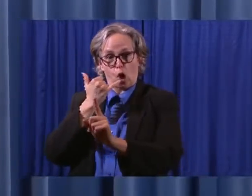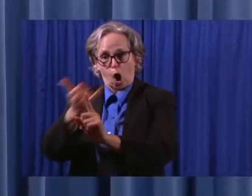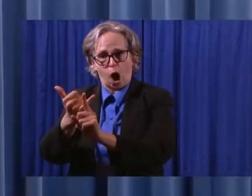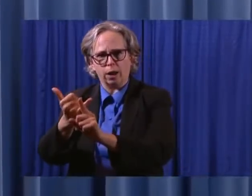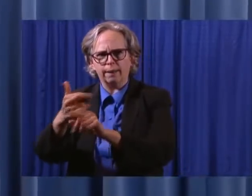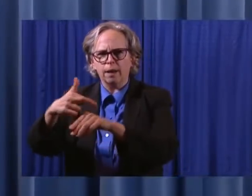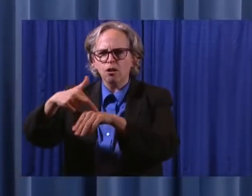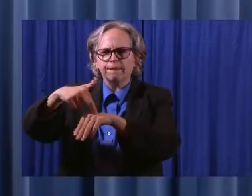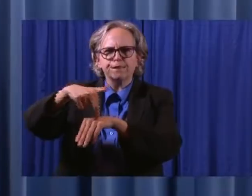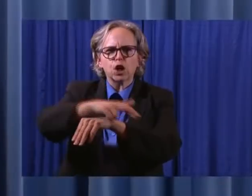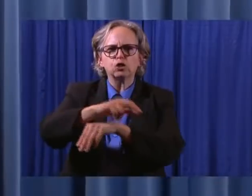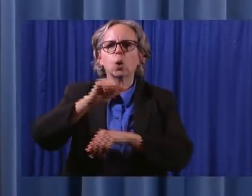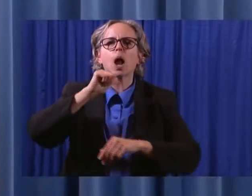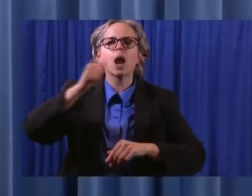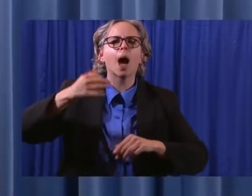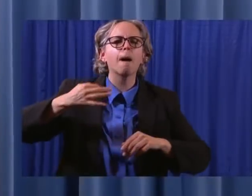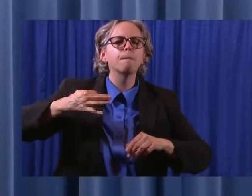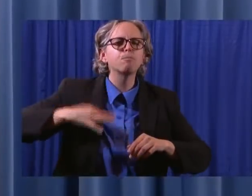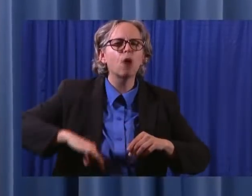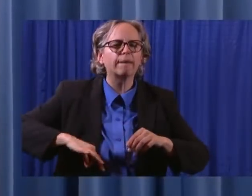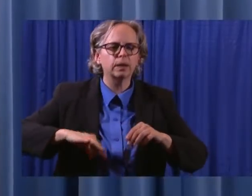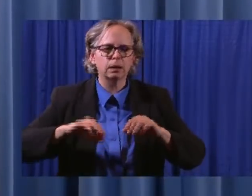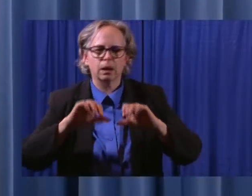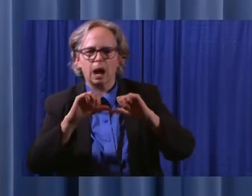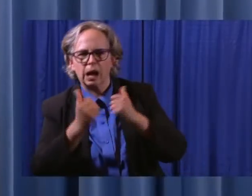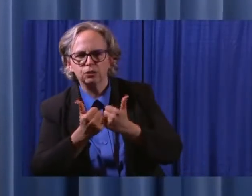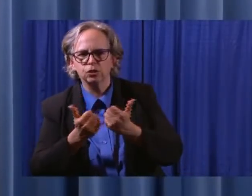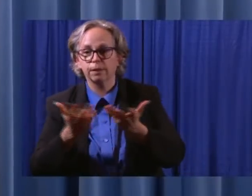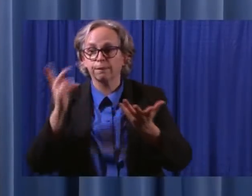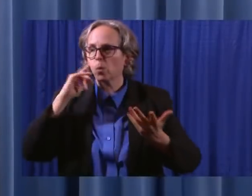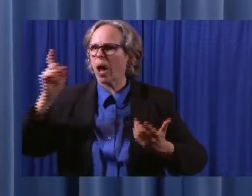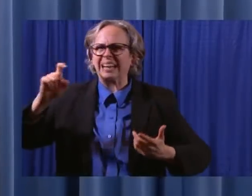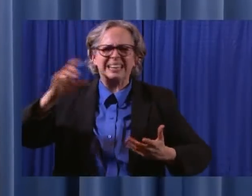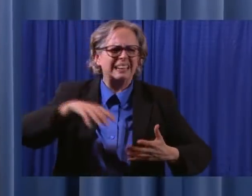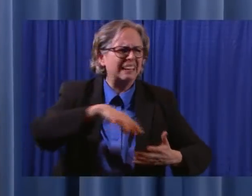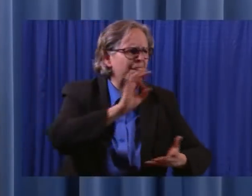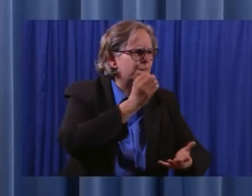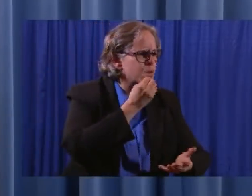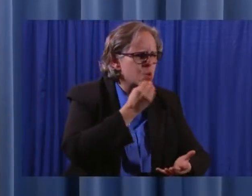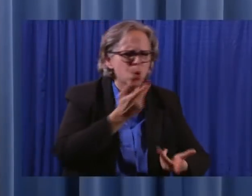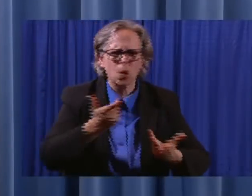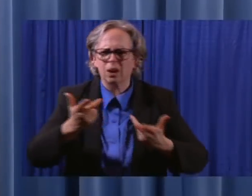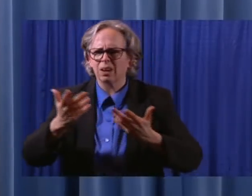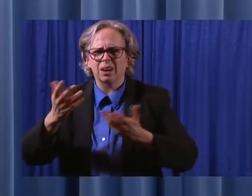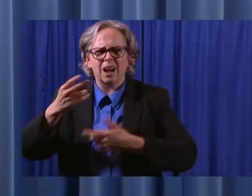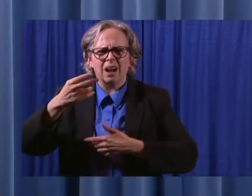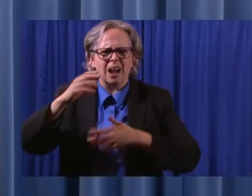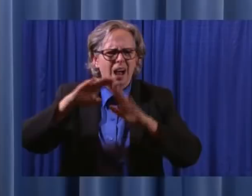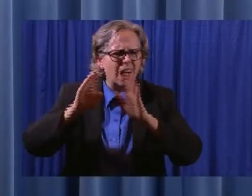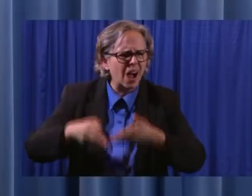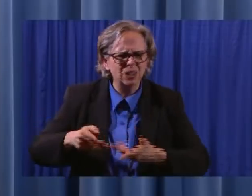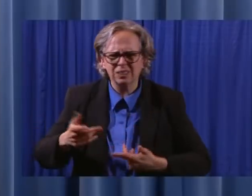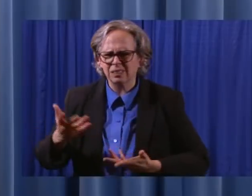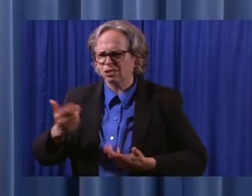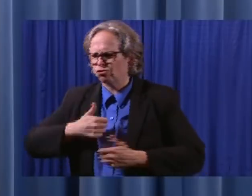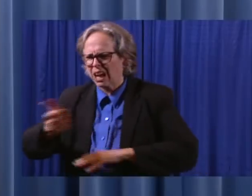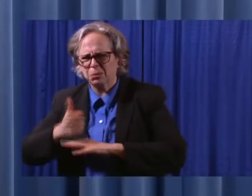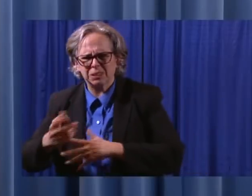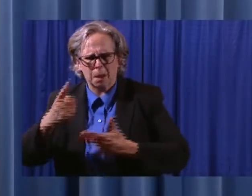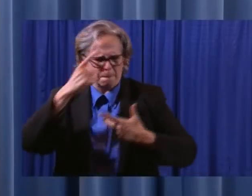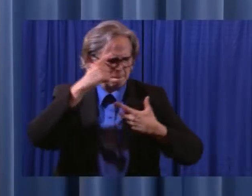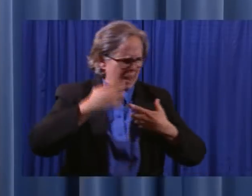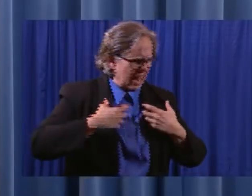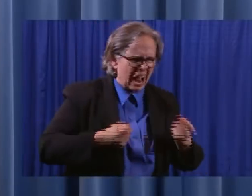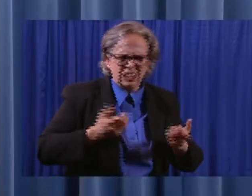for health care, food, meals, housing, transportation, mental health, and legal services. 211. At the beginning